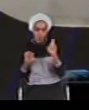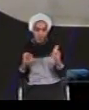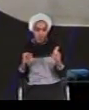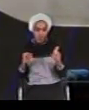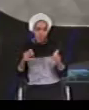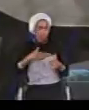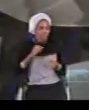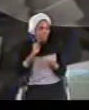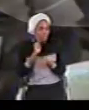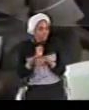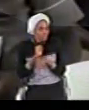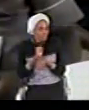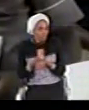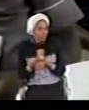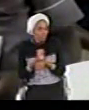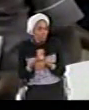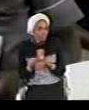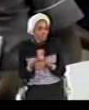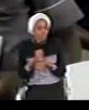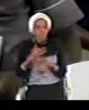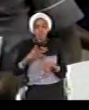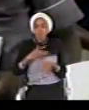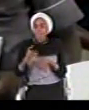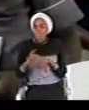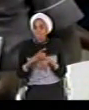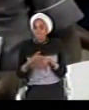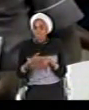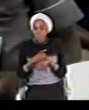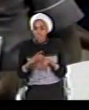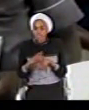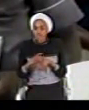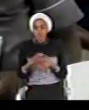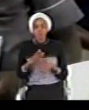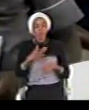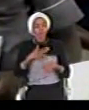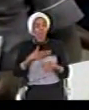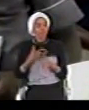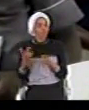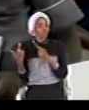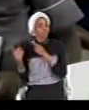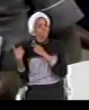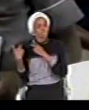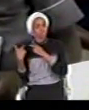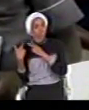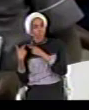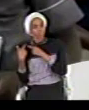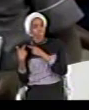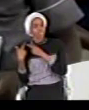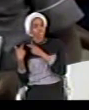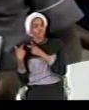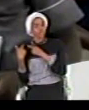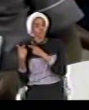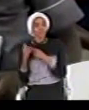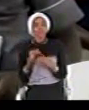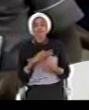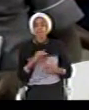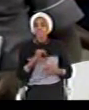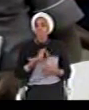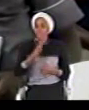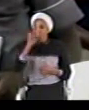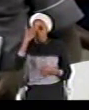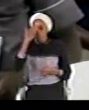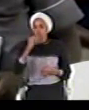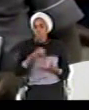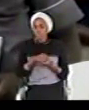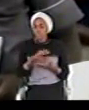my assignment, my duty, my responsibility, and I know it's